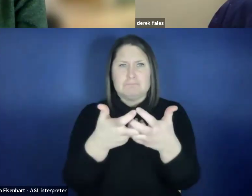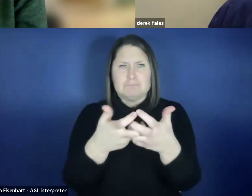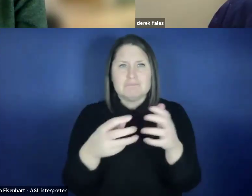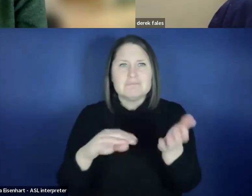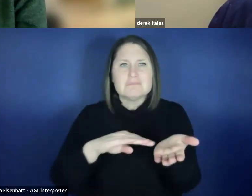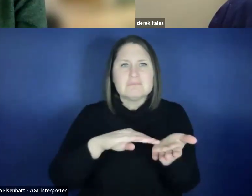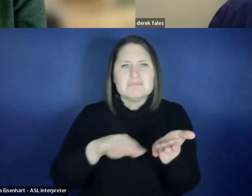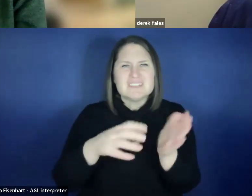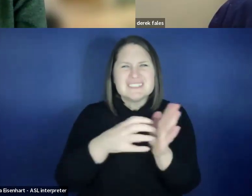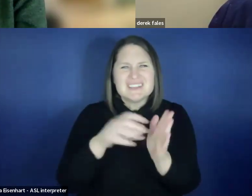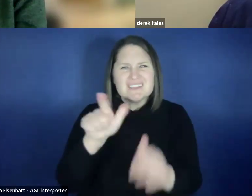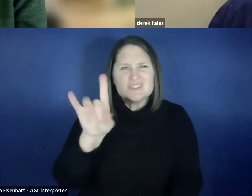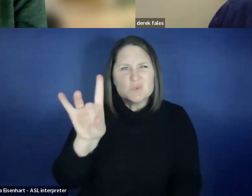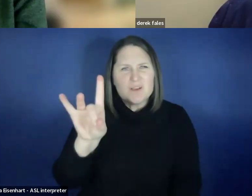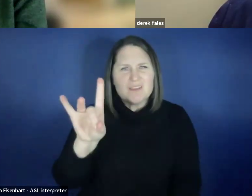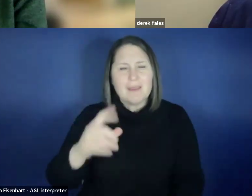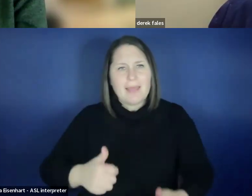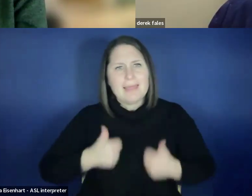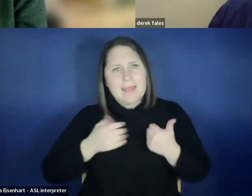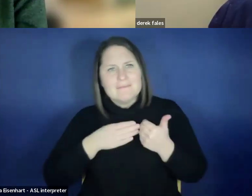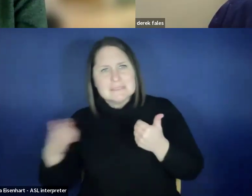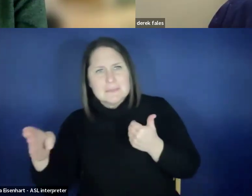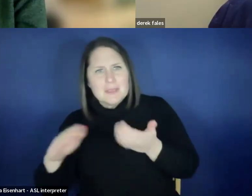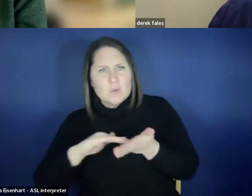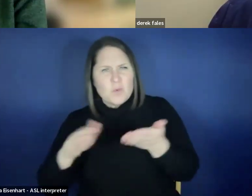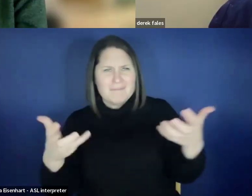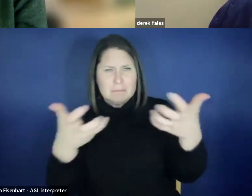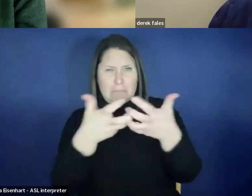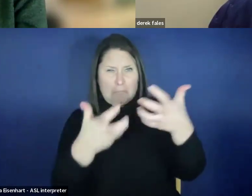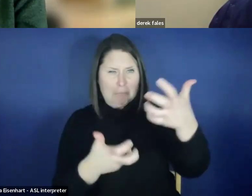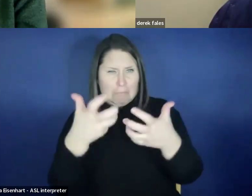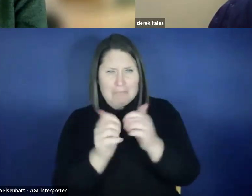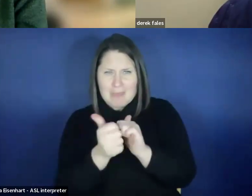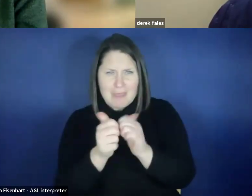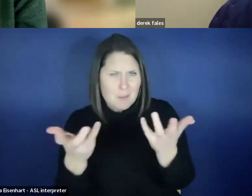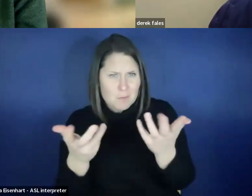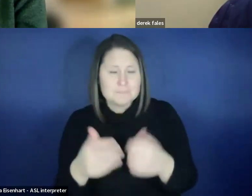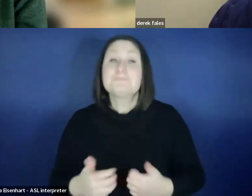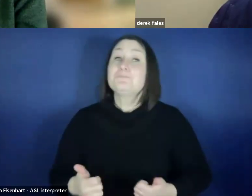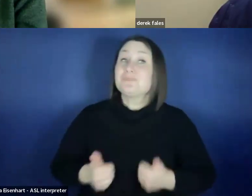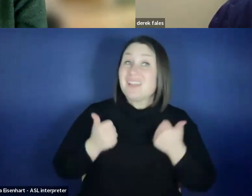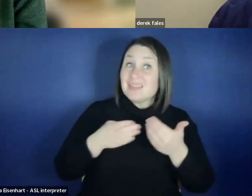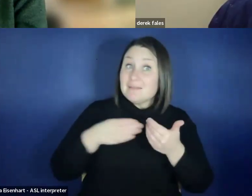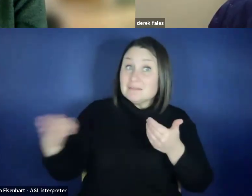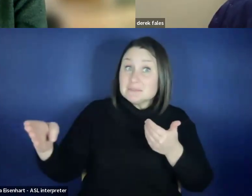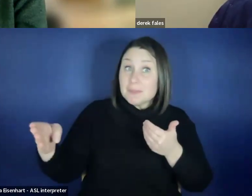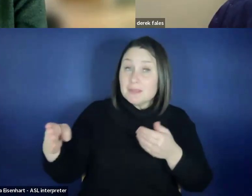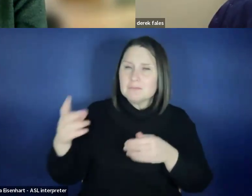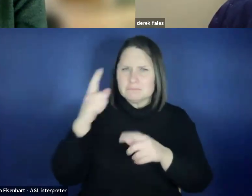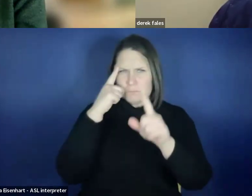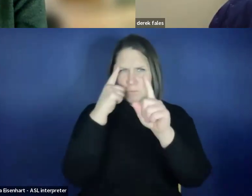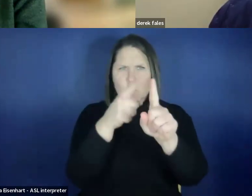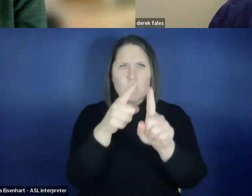Sure. So the lifespan waiver still has the same goals to not